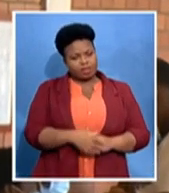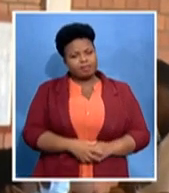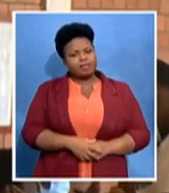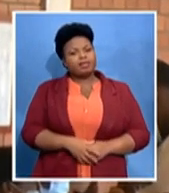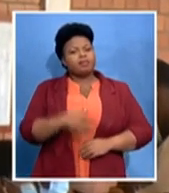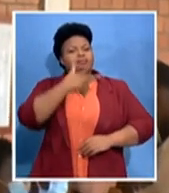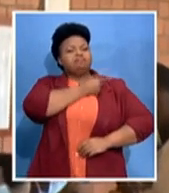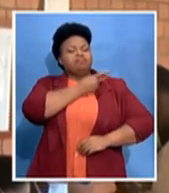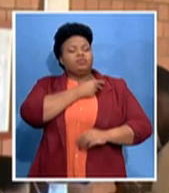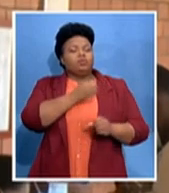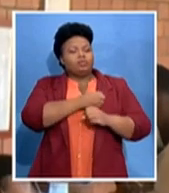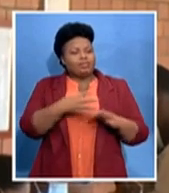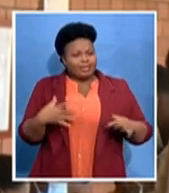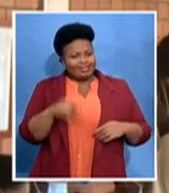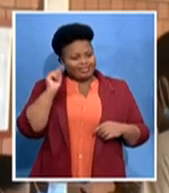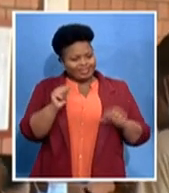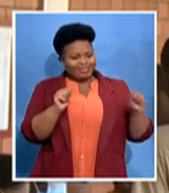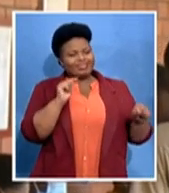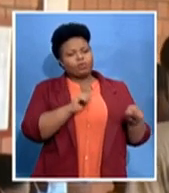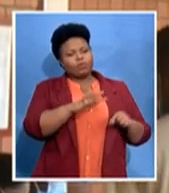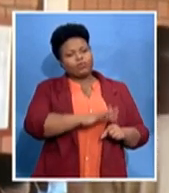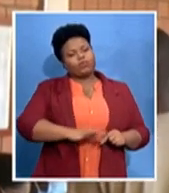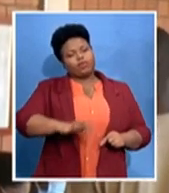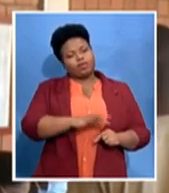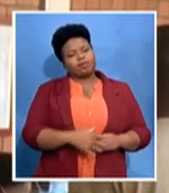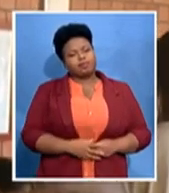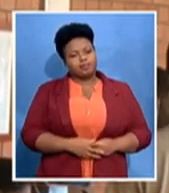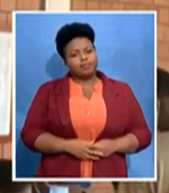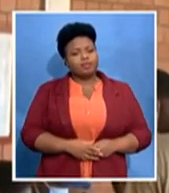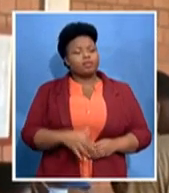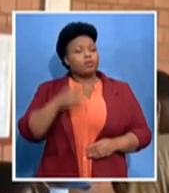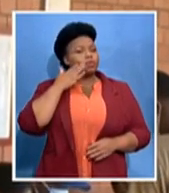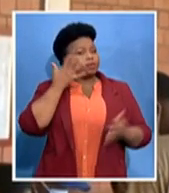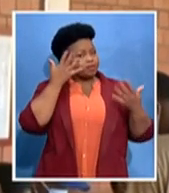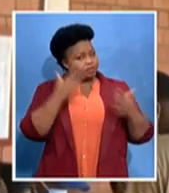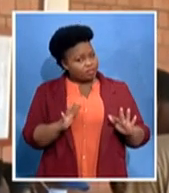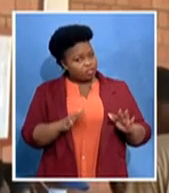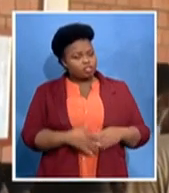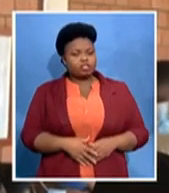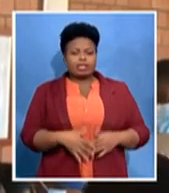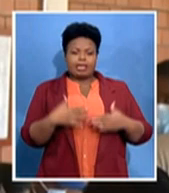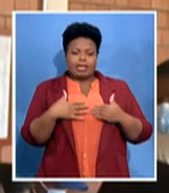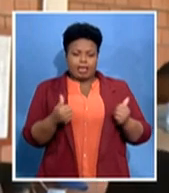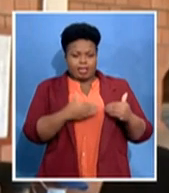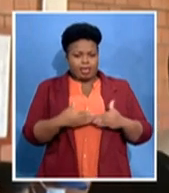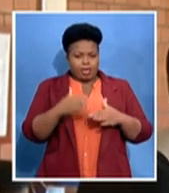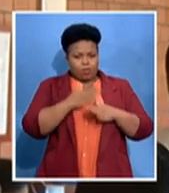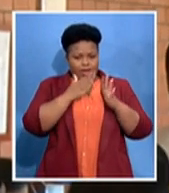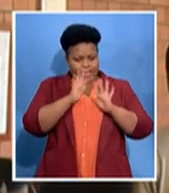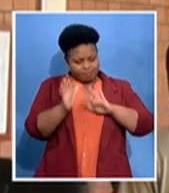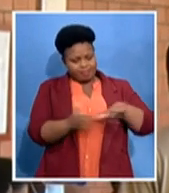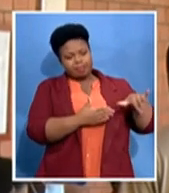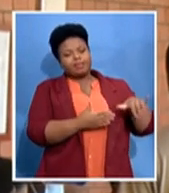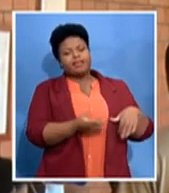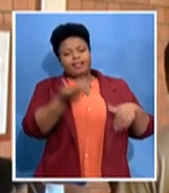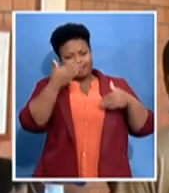facilities. After we are done with the healthcare workers, we then will go to the community. How many are we expecting in the near